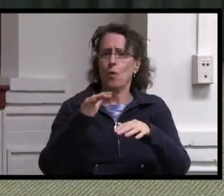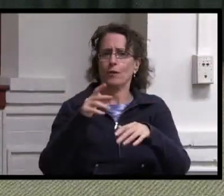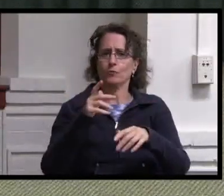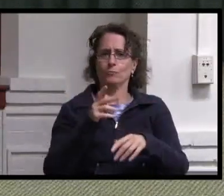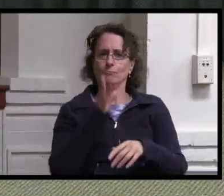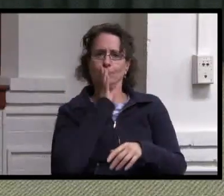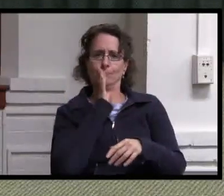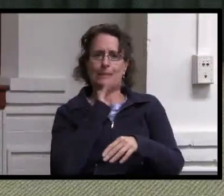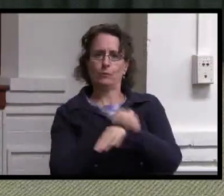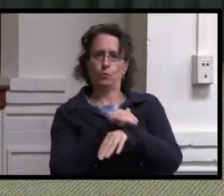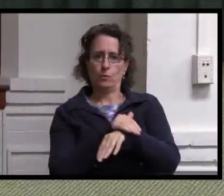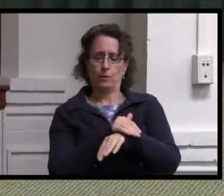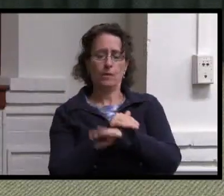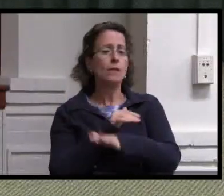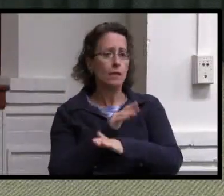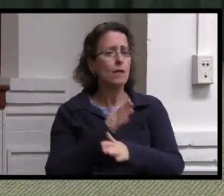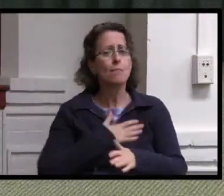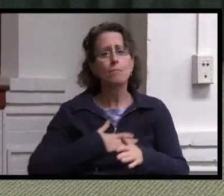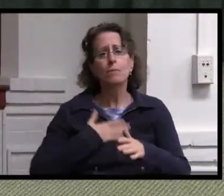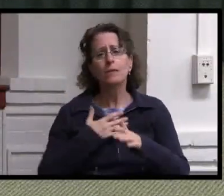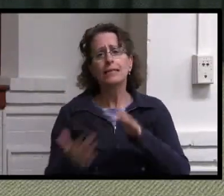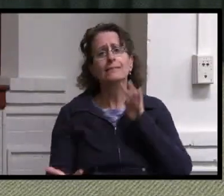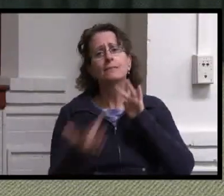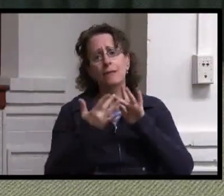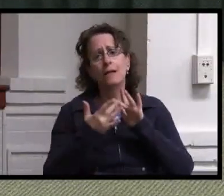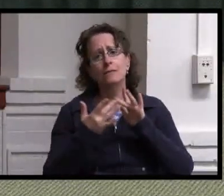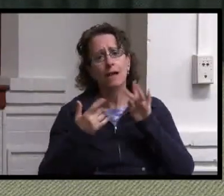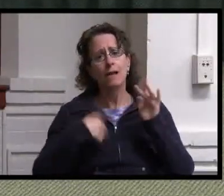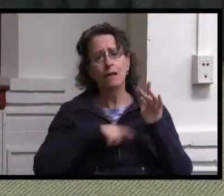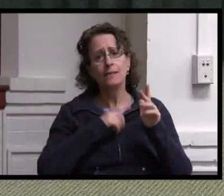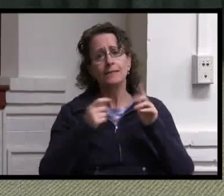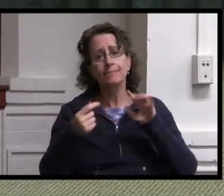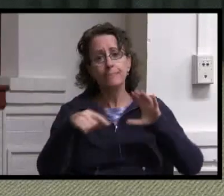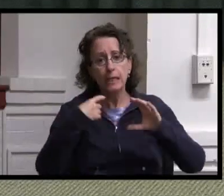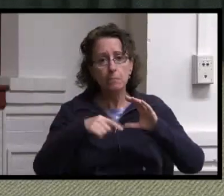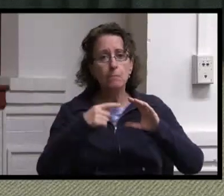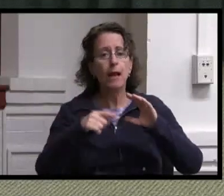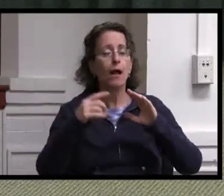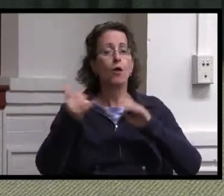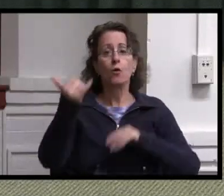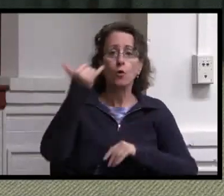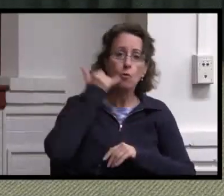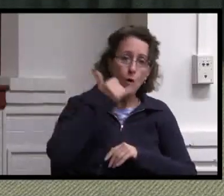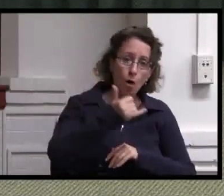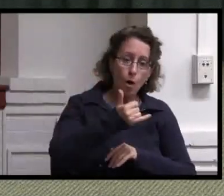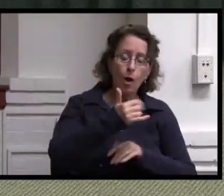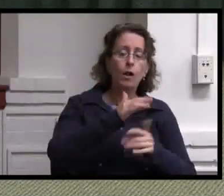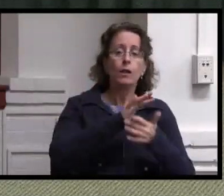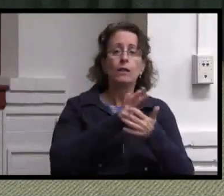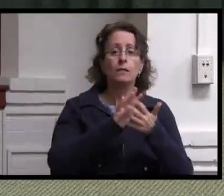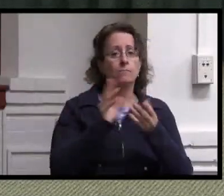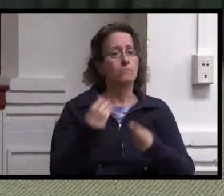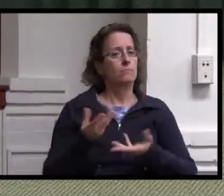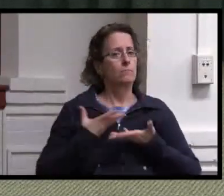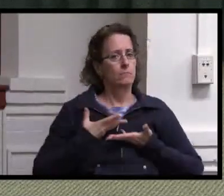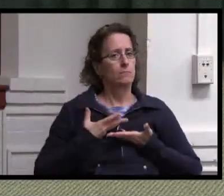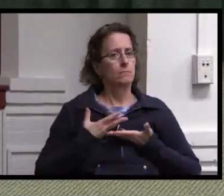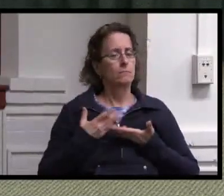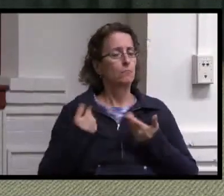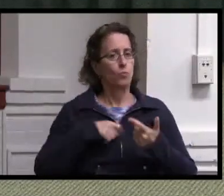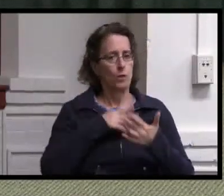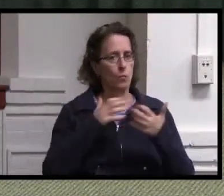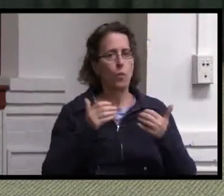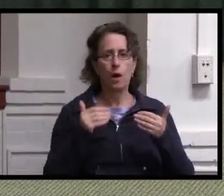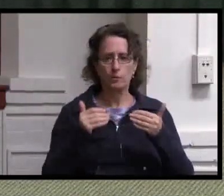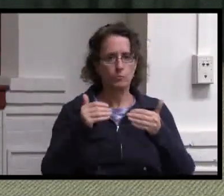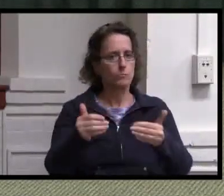and that's our goal, and we just push forward. There is a commitment to push forward.